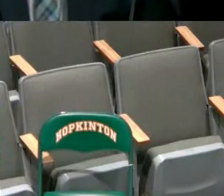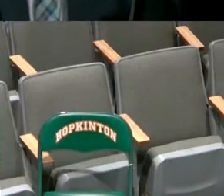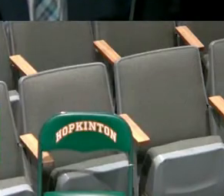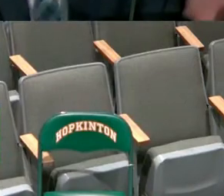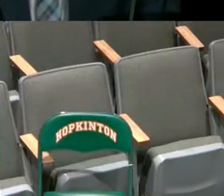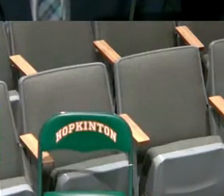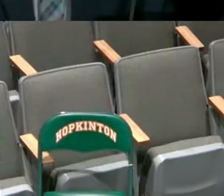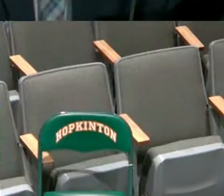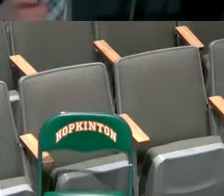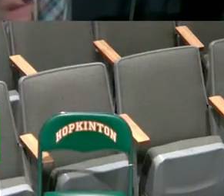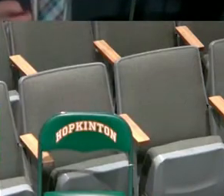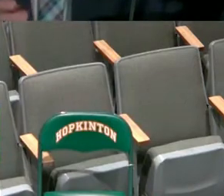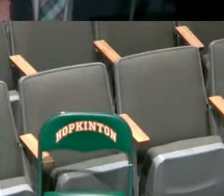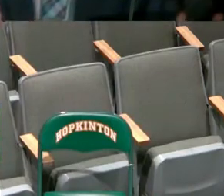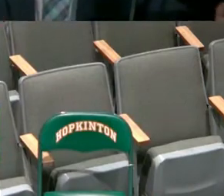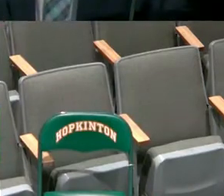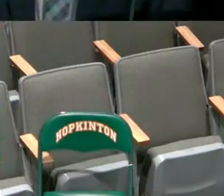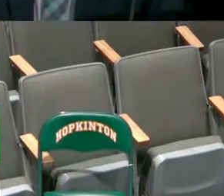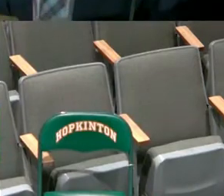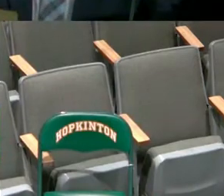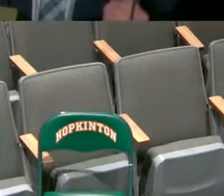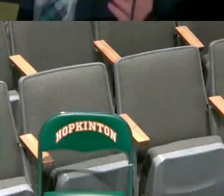thank you